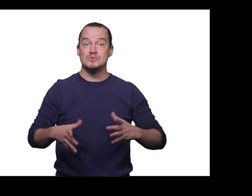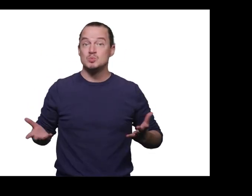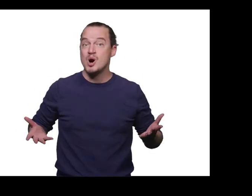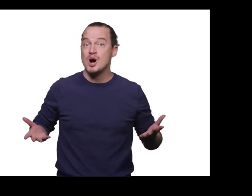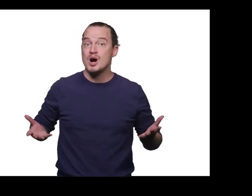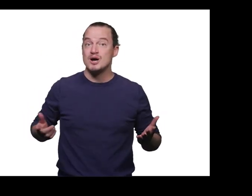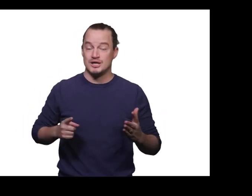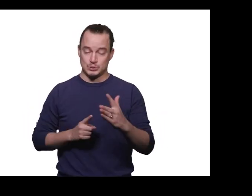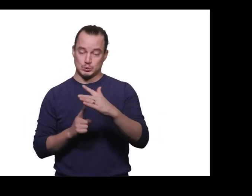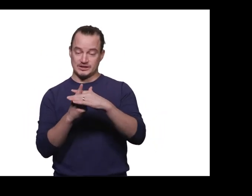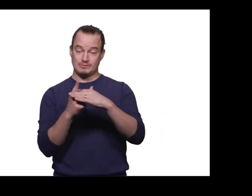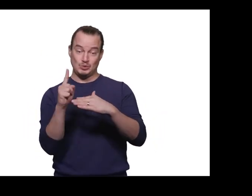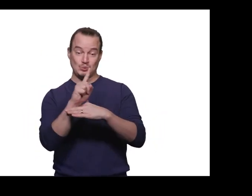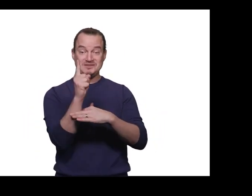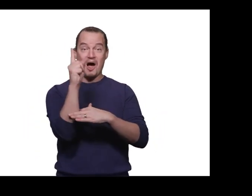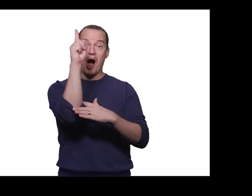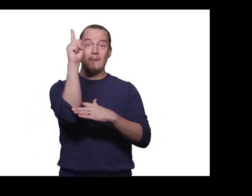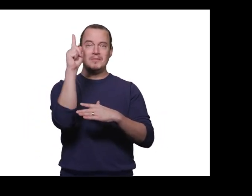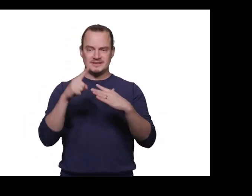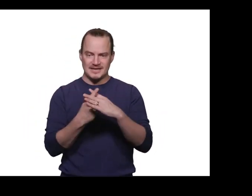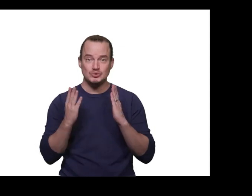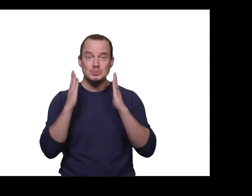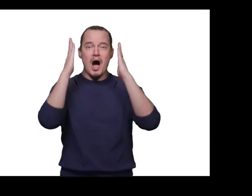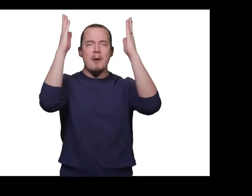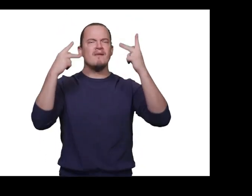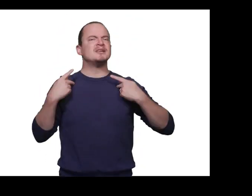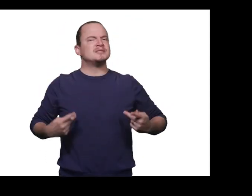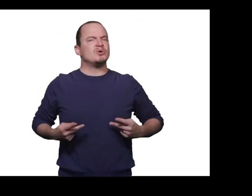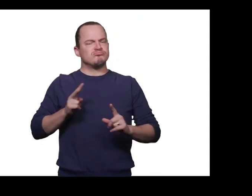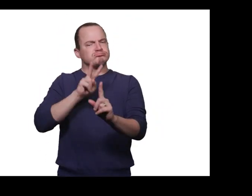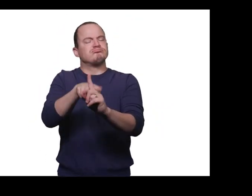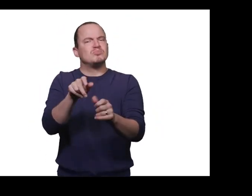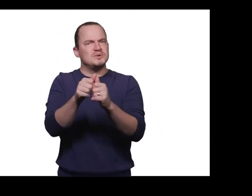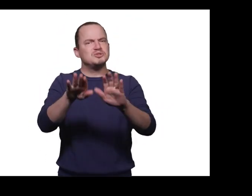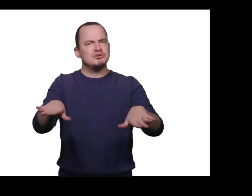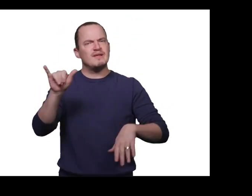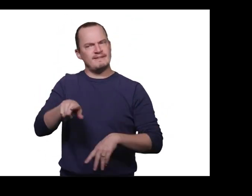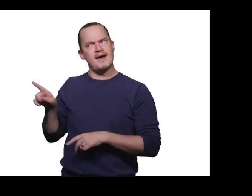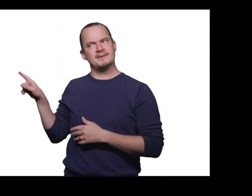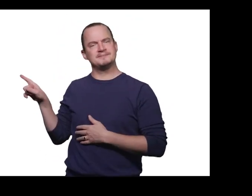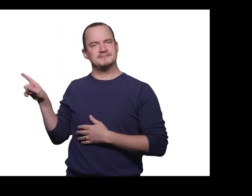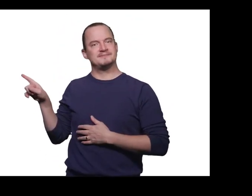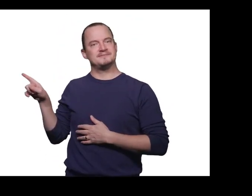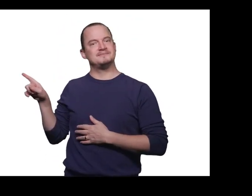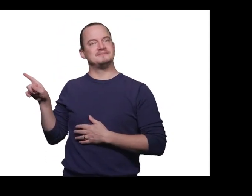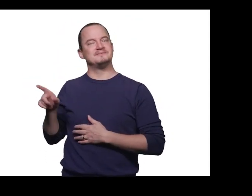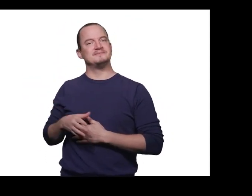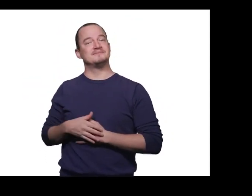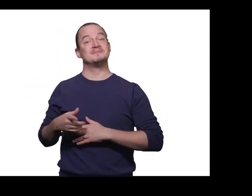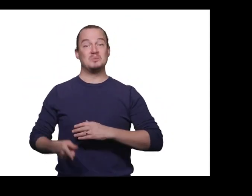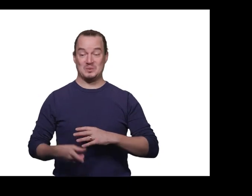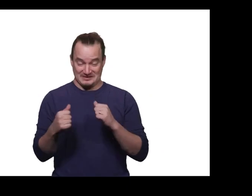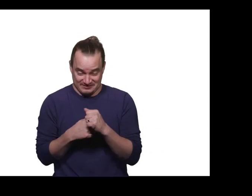happens, the stem shoots up, the stem shoots up, The stem shoots up. We can sit